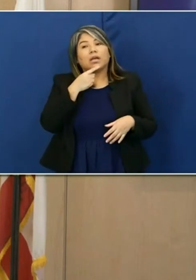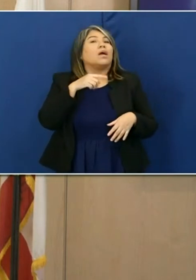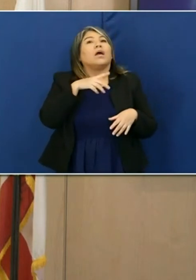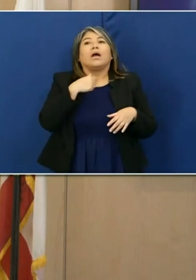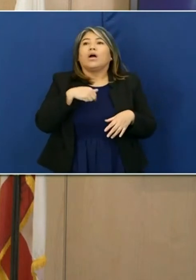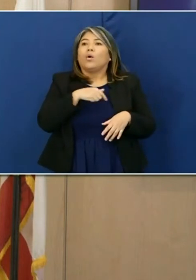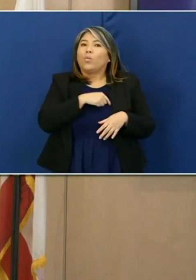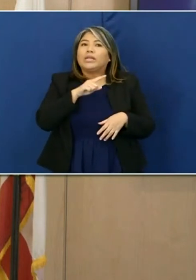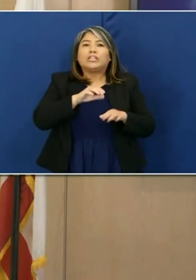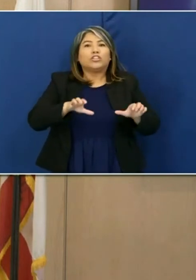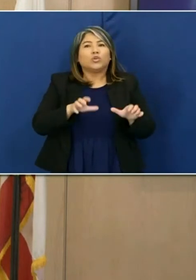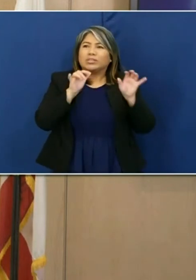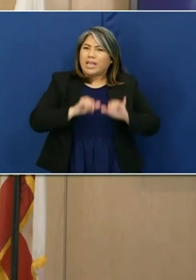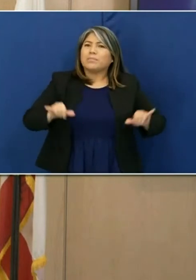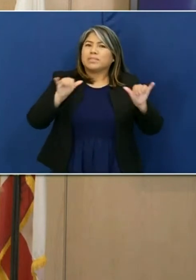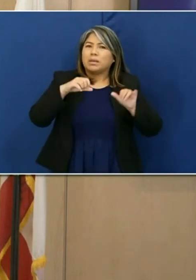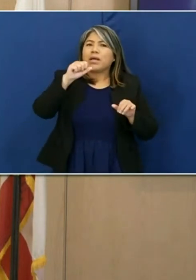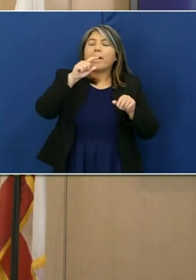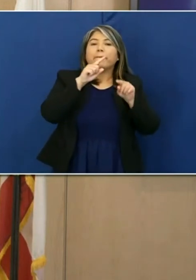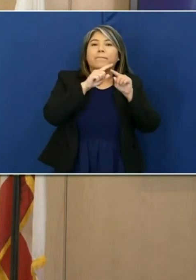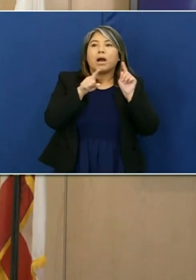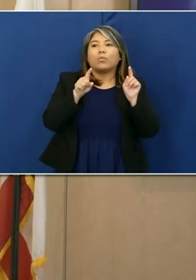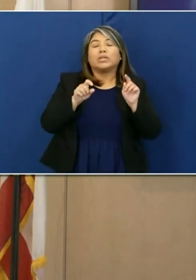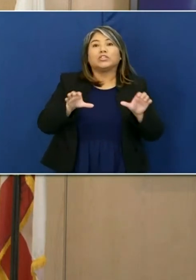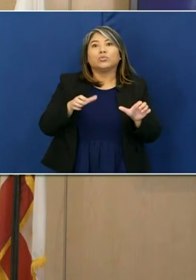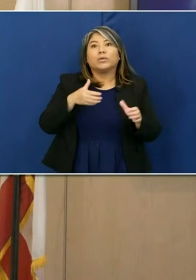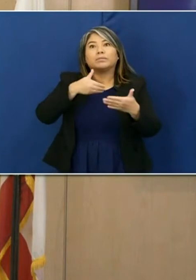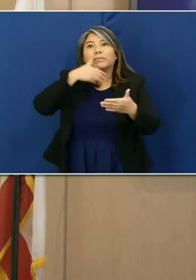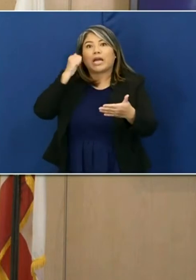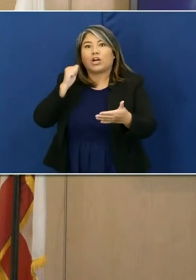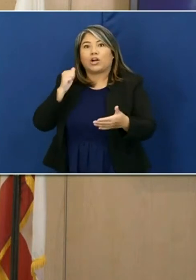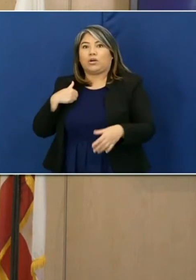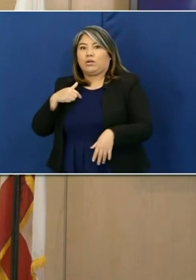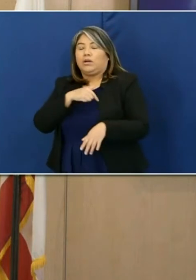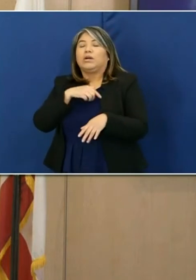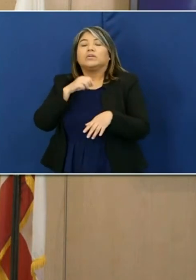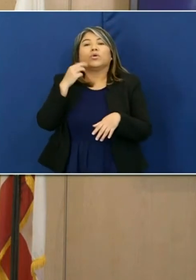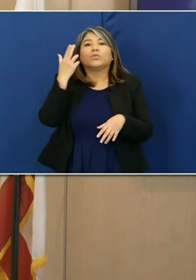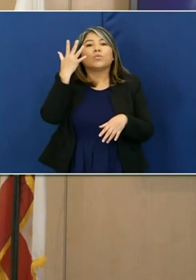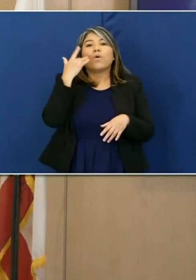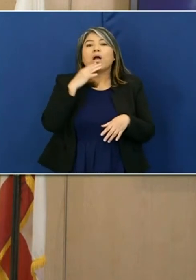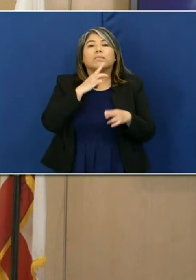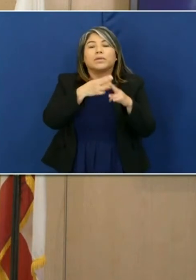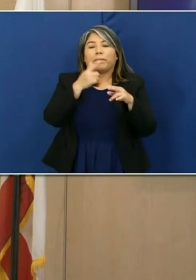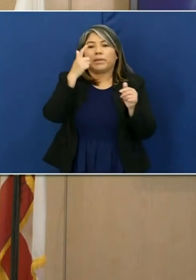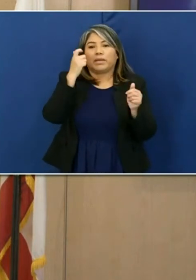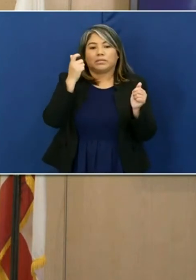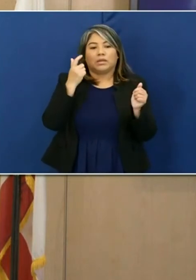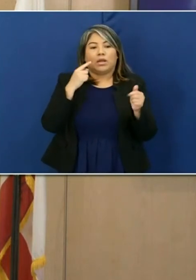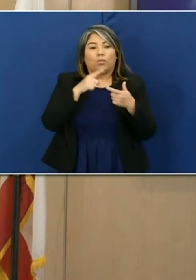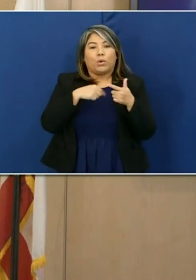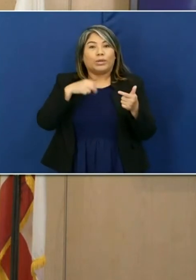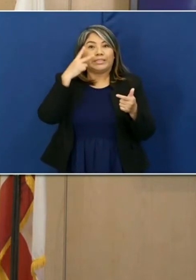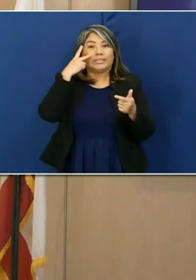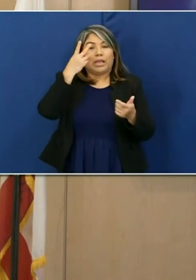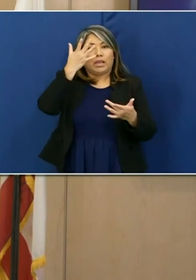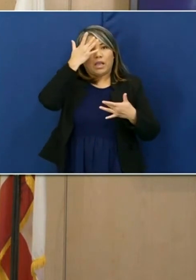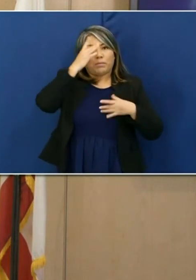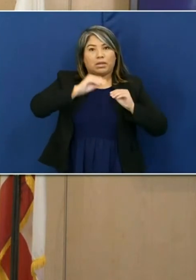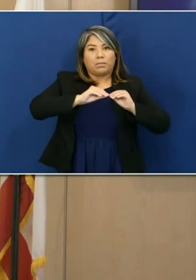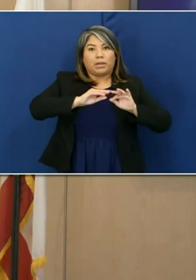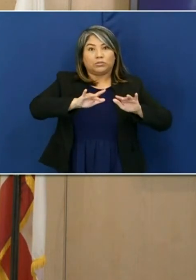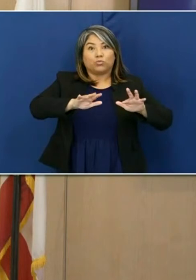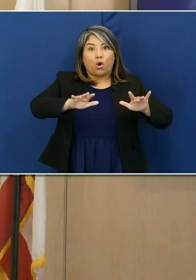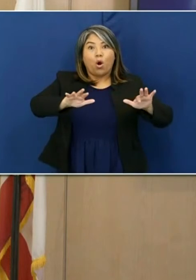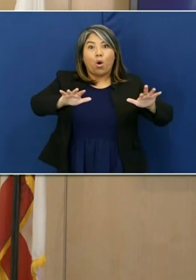need to do, but it means that we need to do it better. The reason why I'm saying this is that when we see these epidemics growing